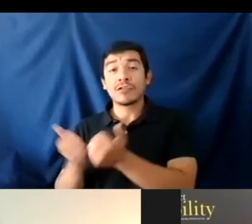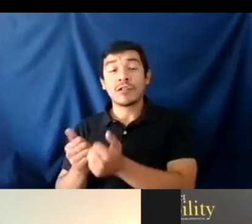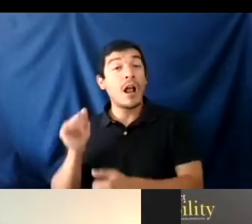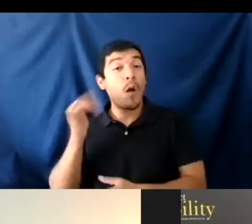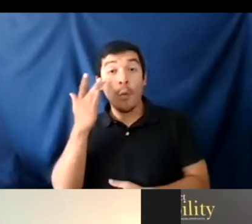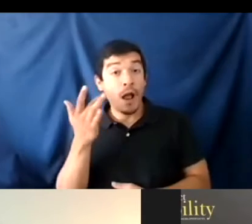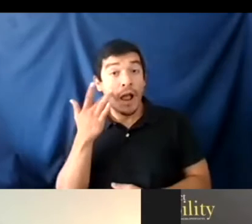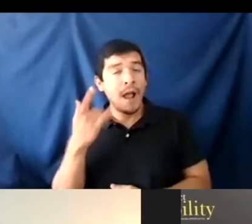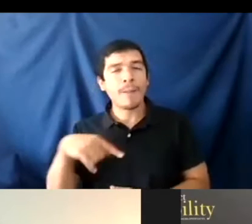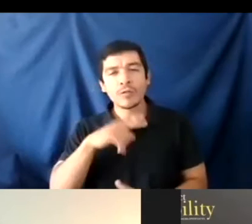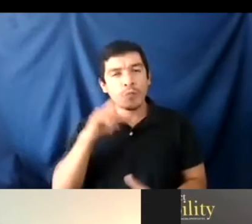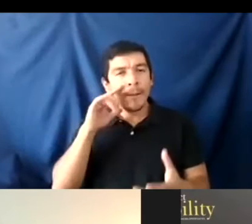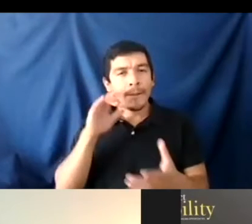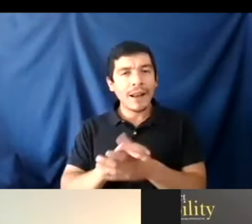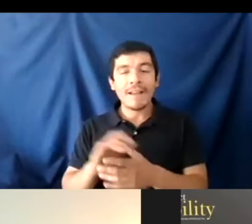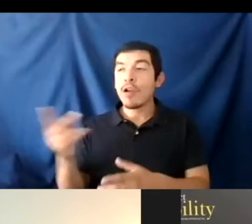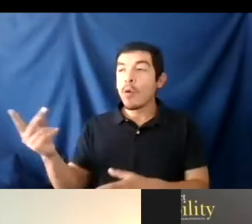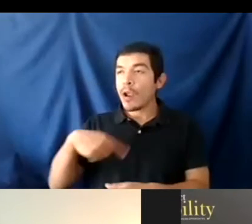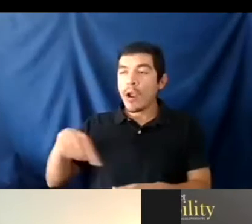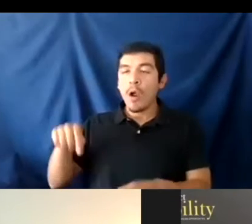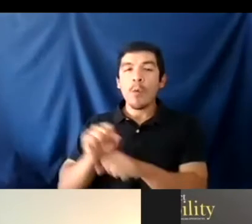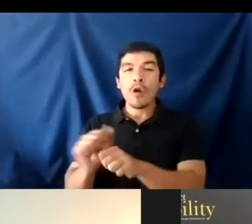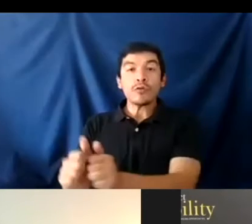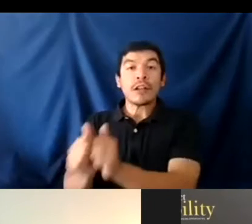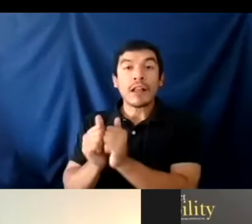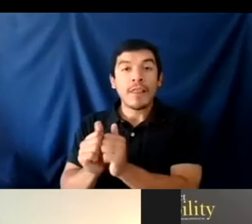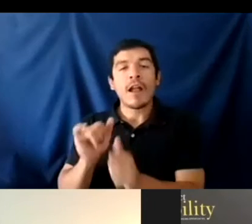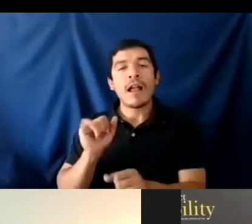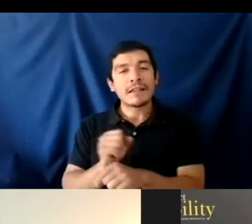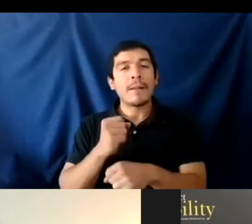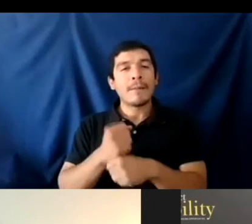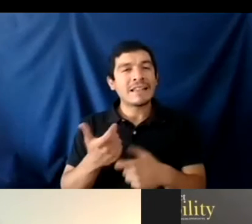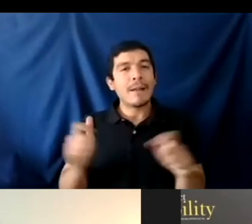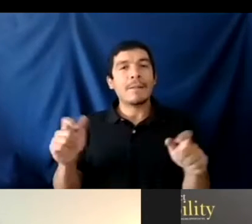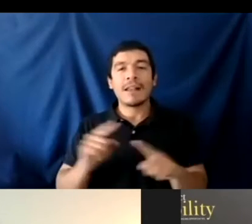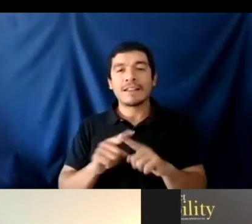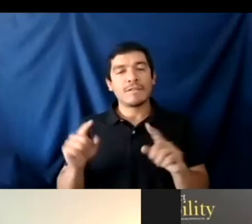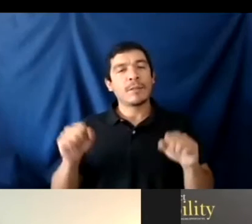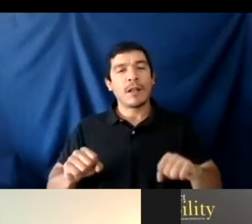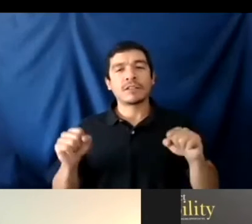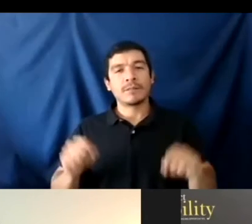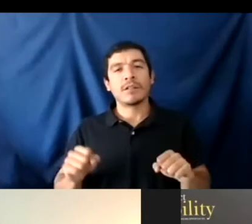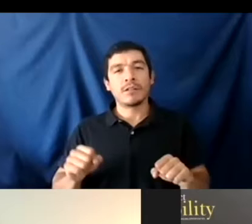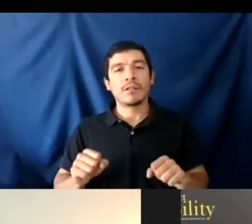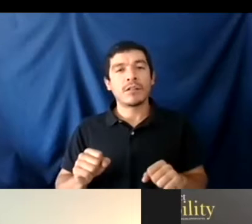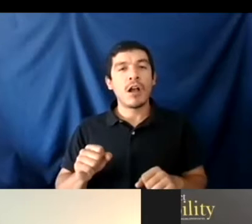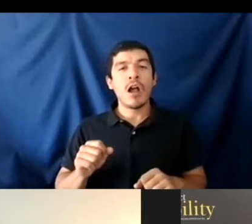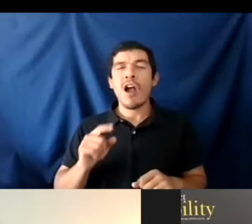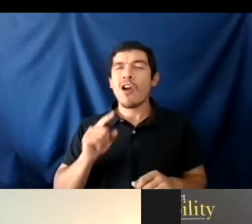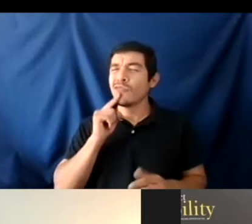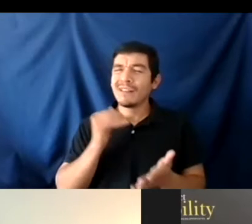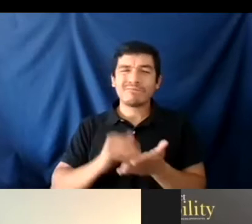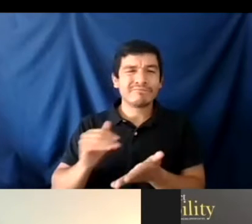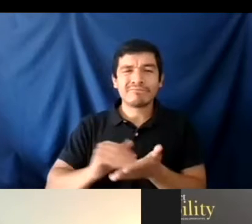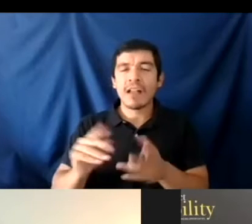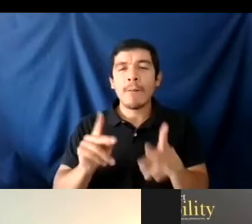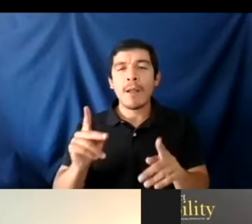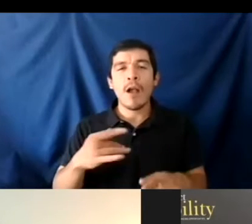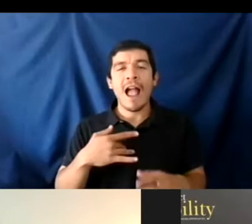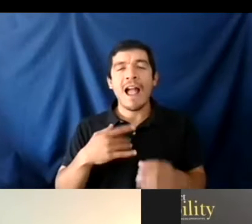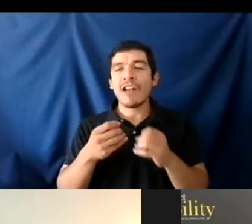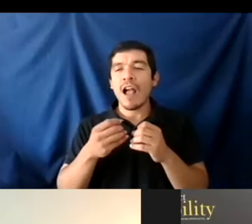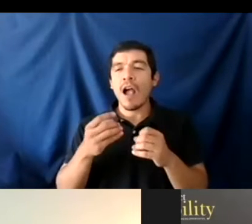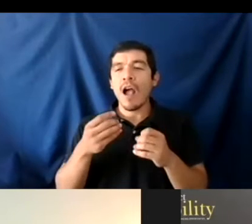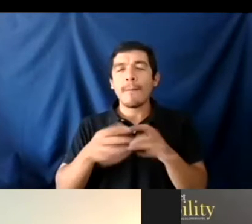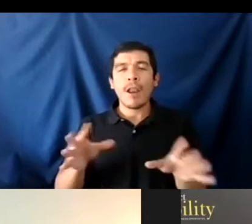because we believe that synergy is at the heart of making the biggest difference possible. Far too frequently, people may have a lack